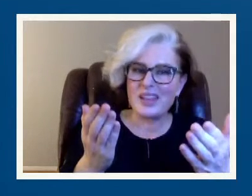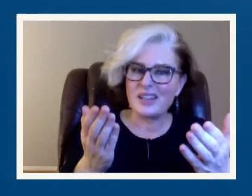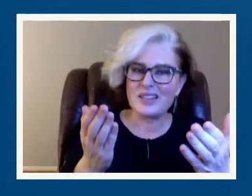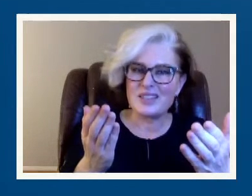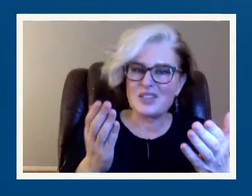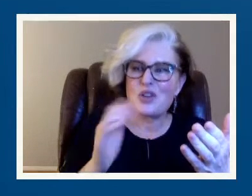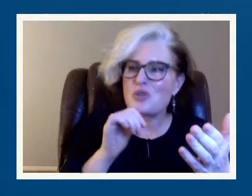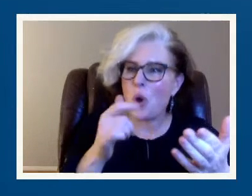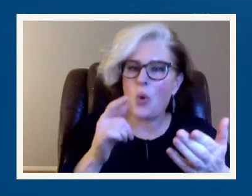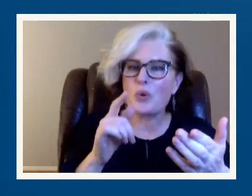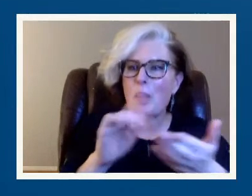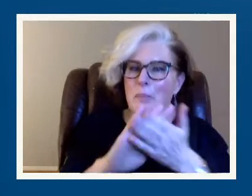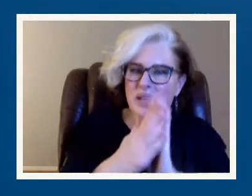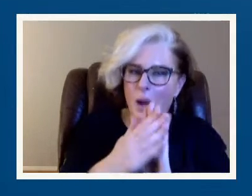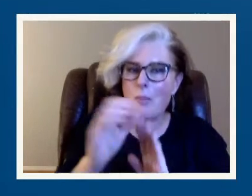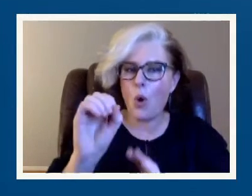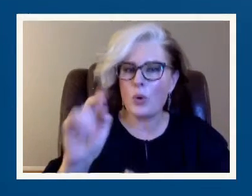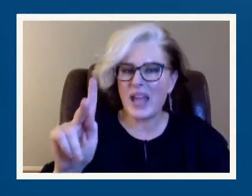own.